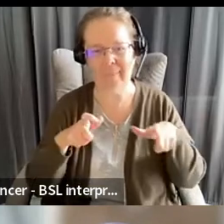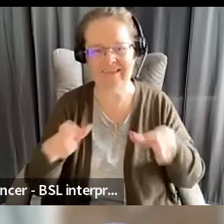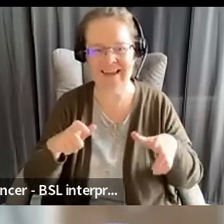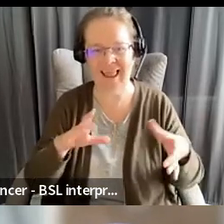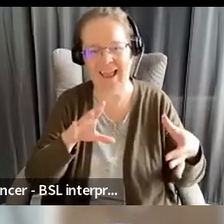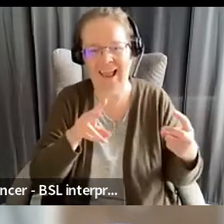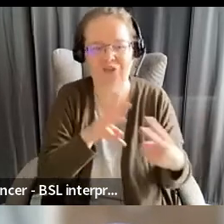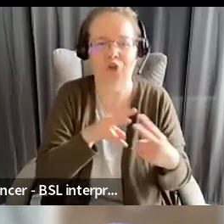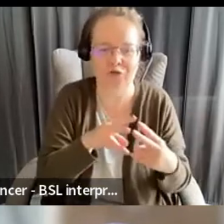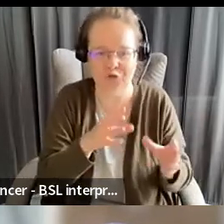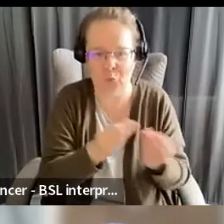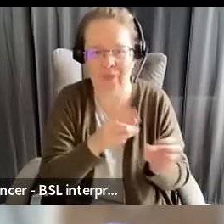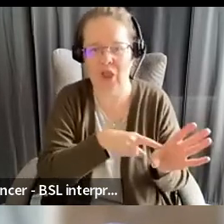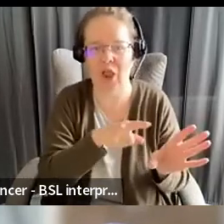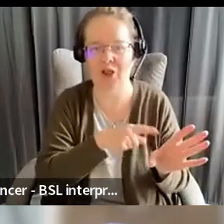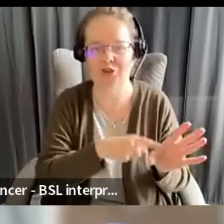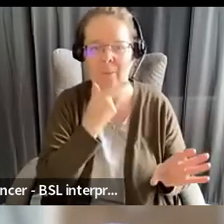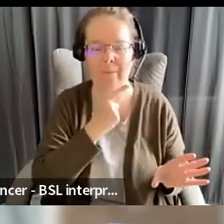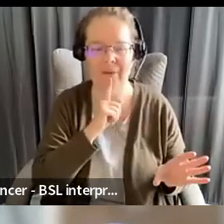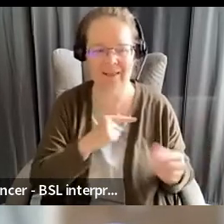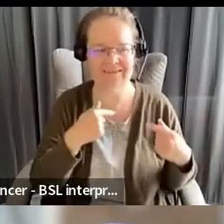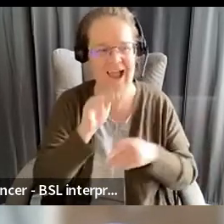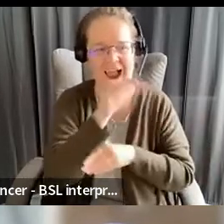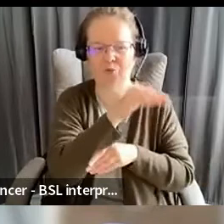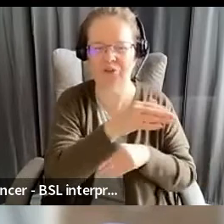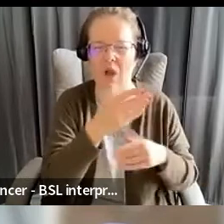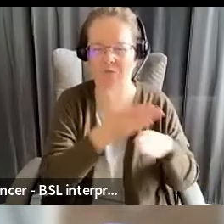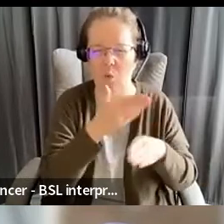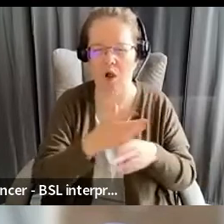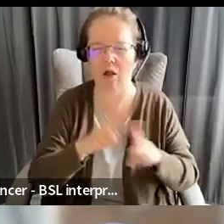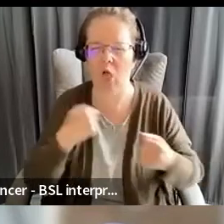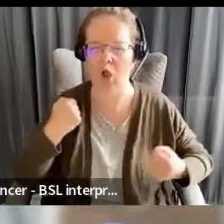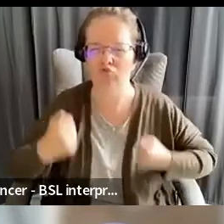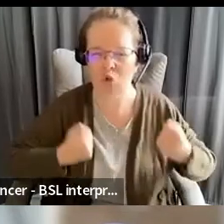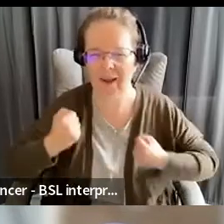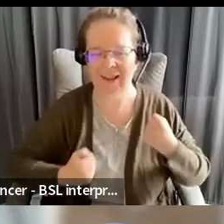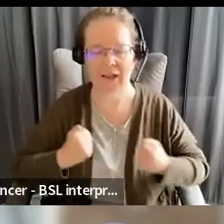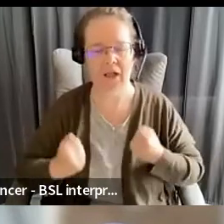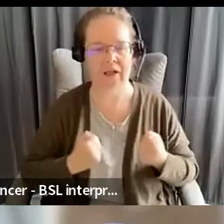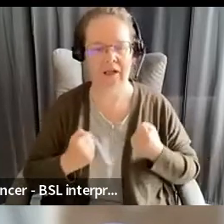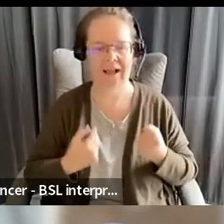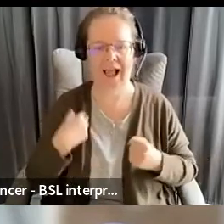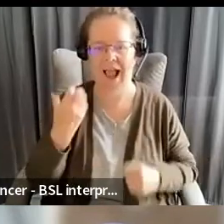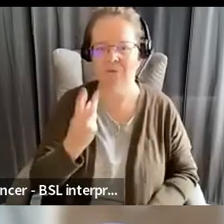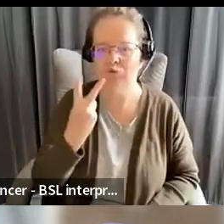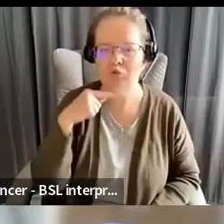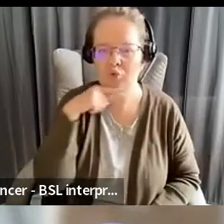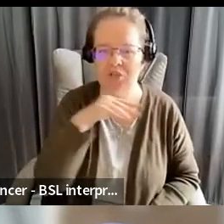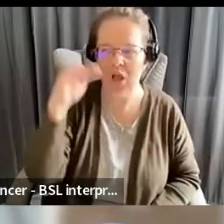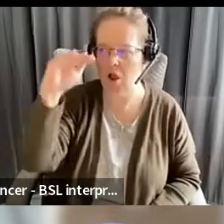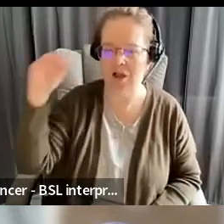people, though, through things I do outside of work, with running, as well as having 2 sons who are in their